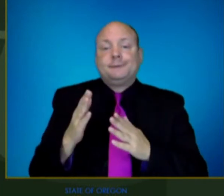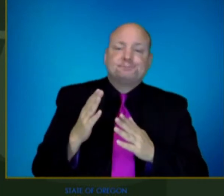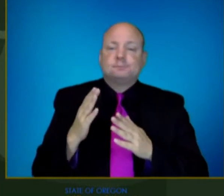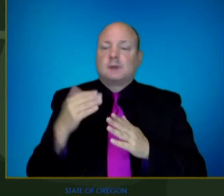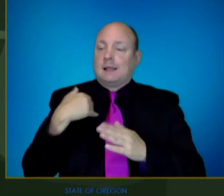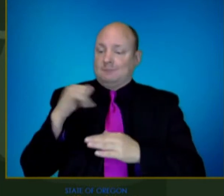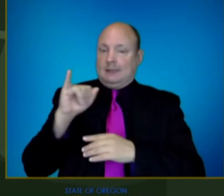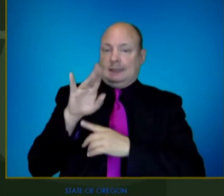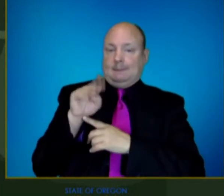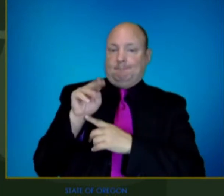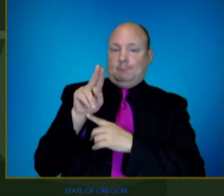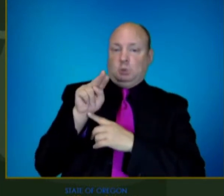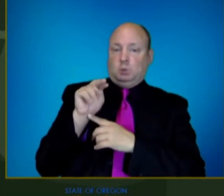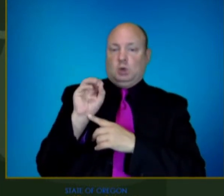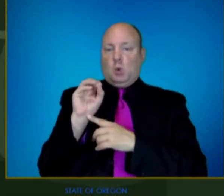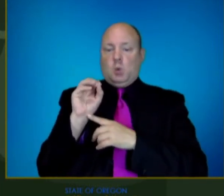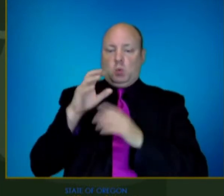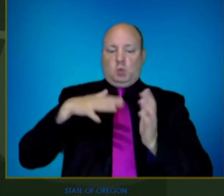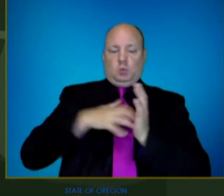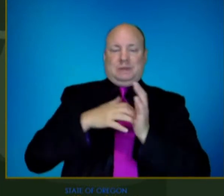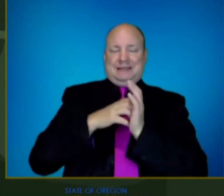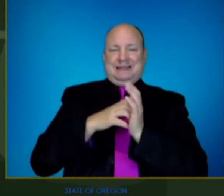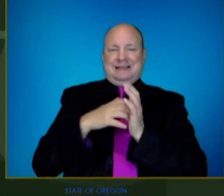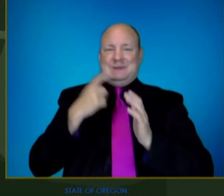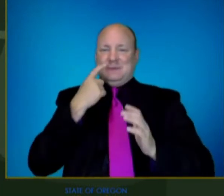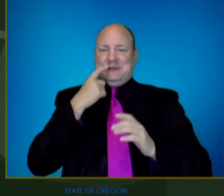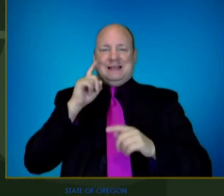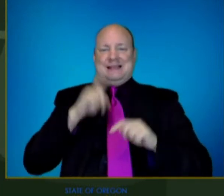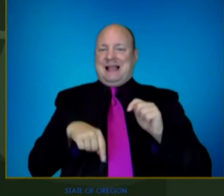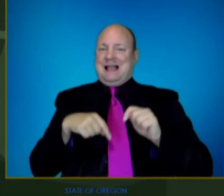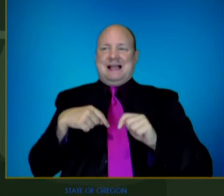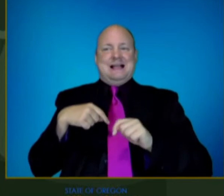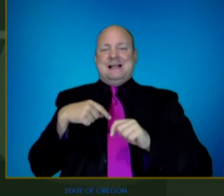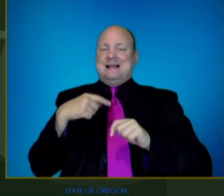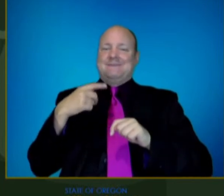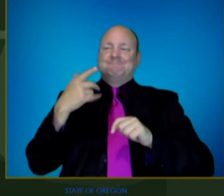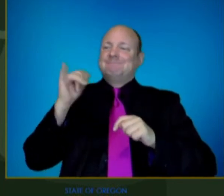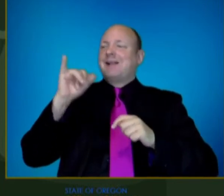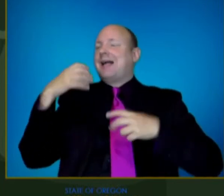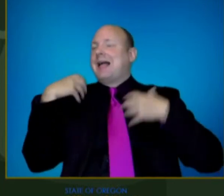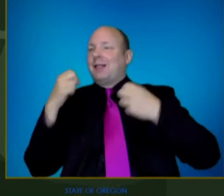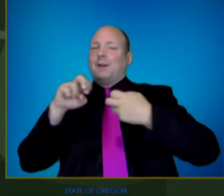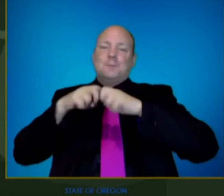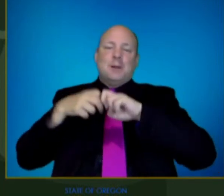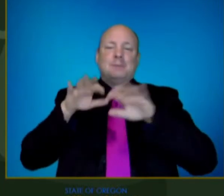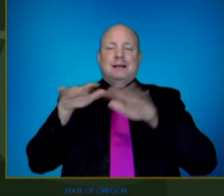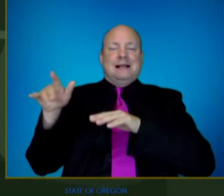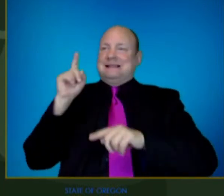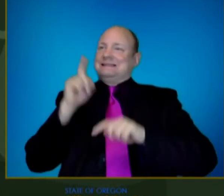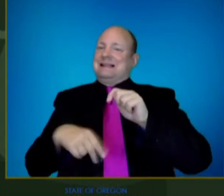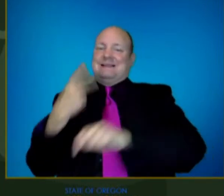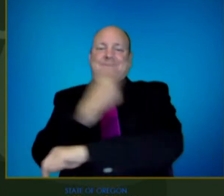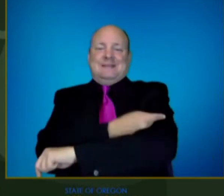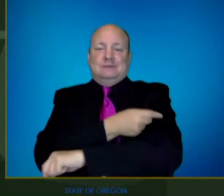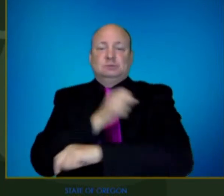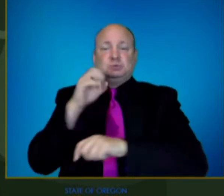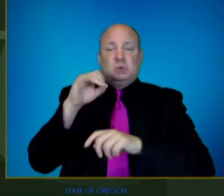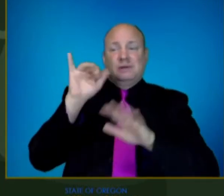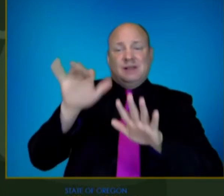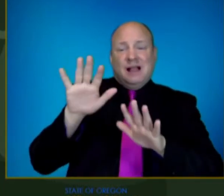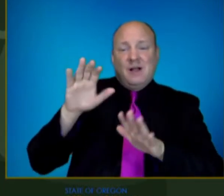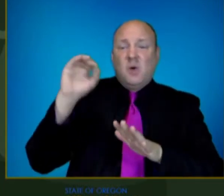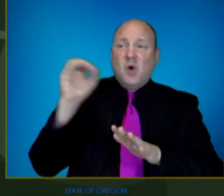immunocompromised and are struggling with other health issues. So I am asking Oregonians across the state to do their